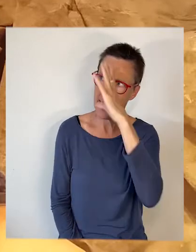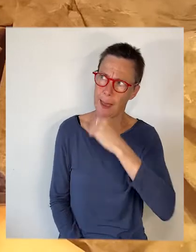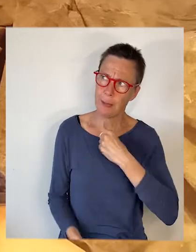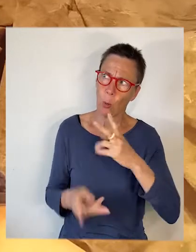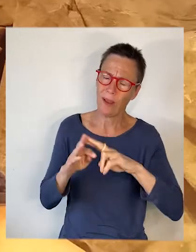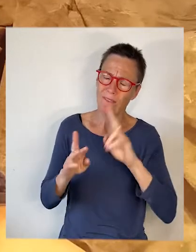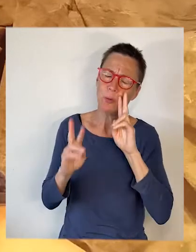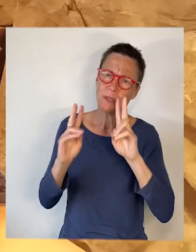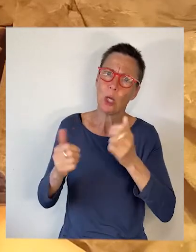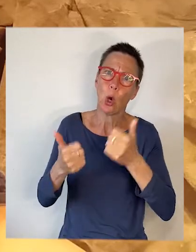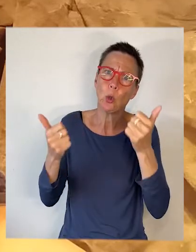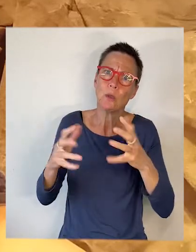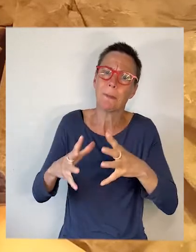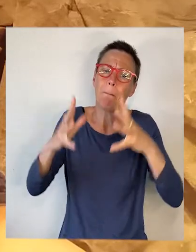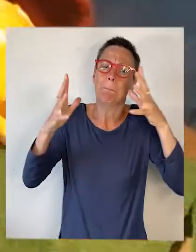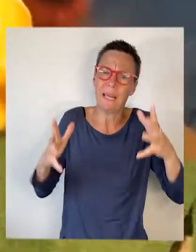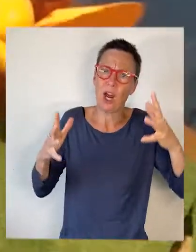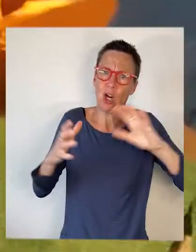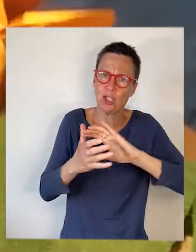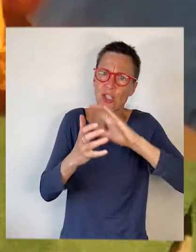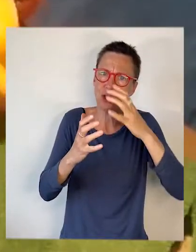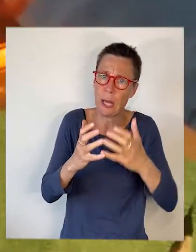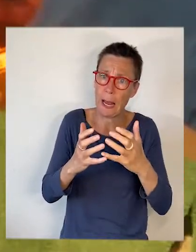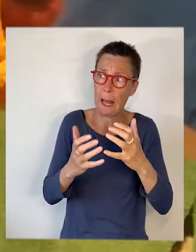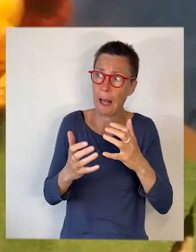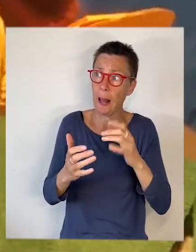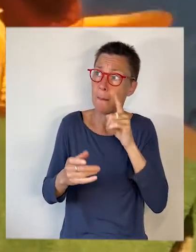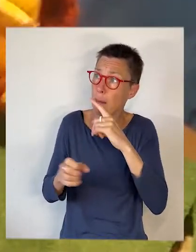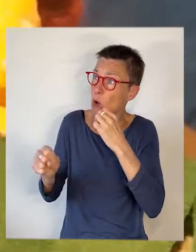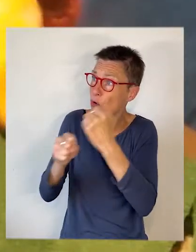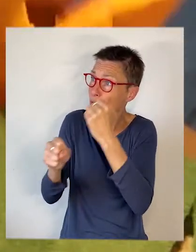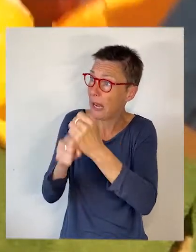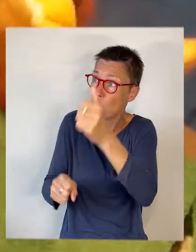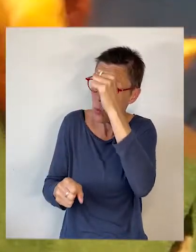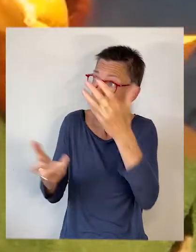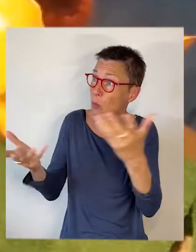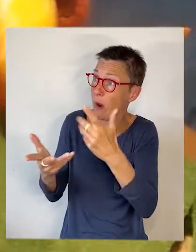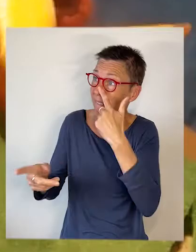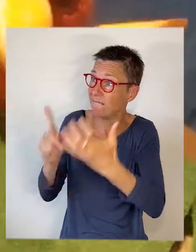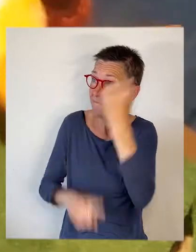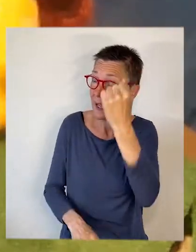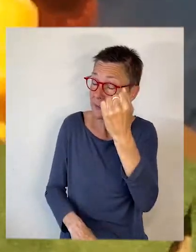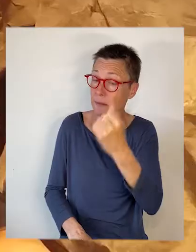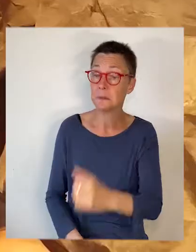see a good-sized shell on your travels. Maybe that nice granny of yours knows where I can find one.